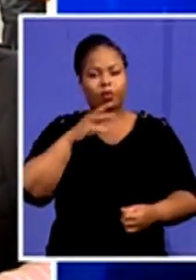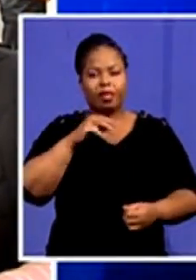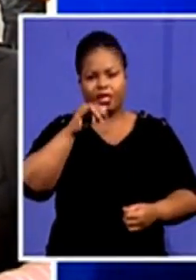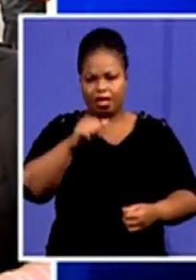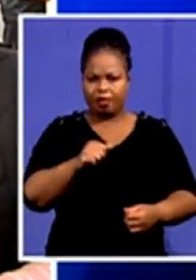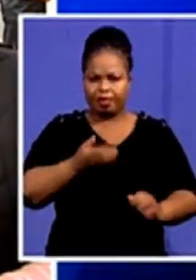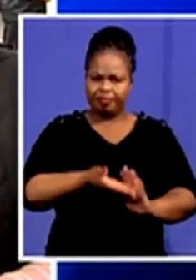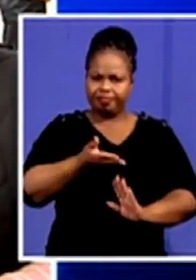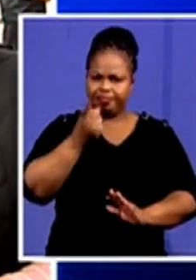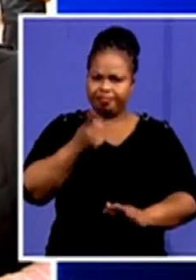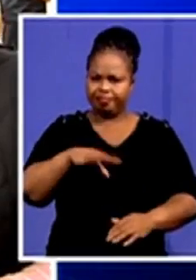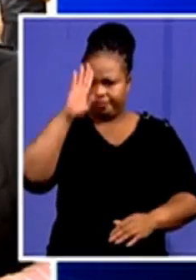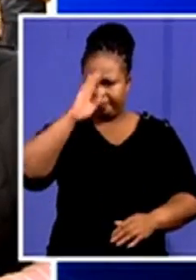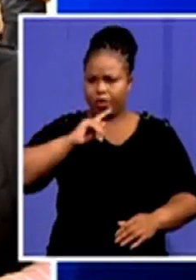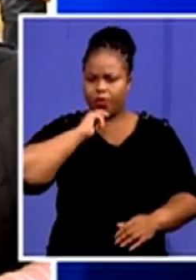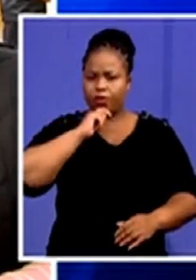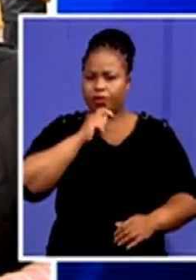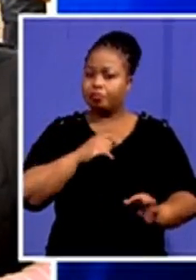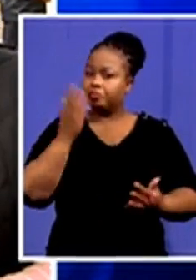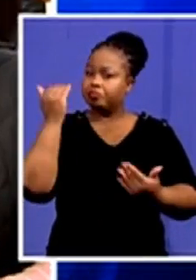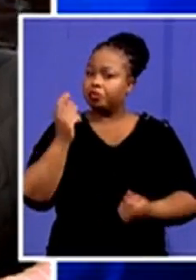What can we expect in court today?